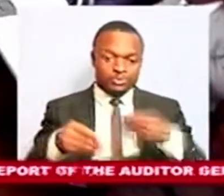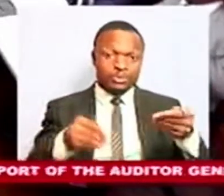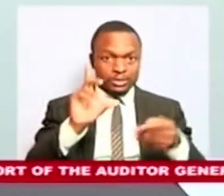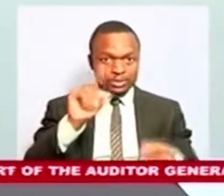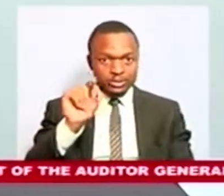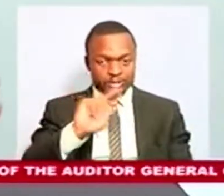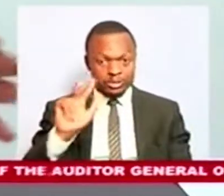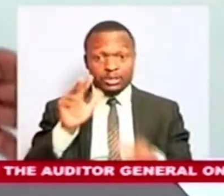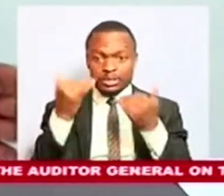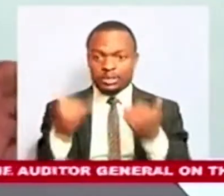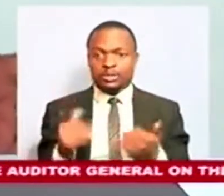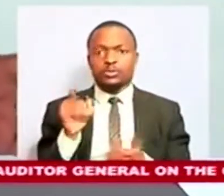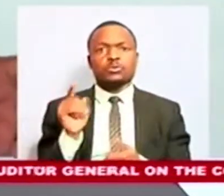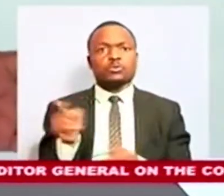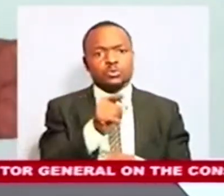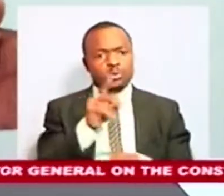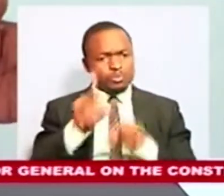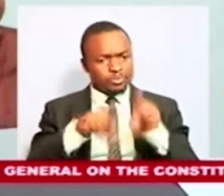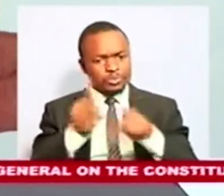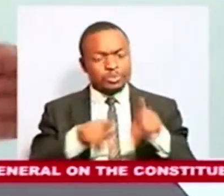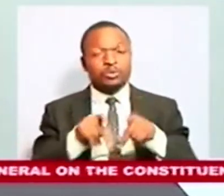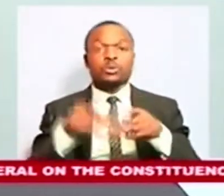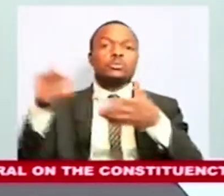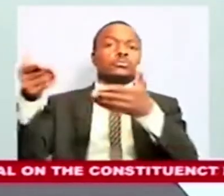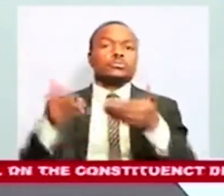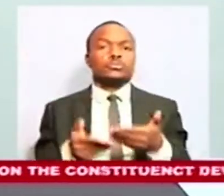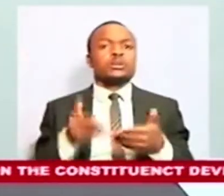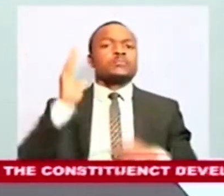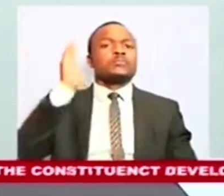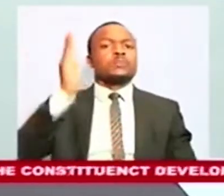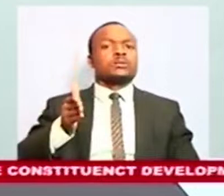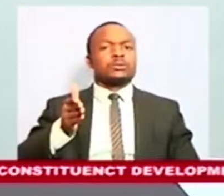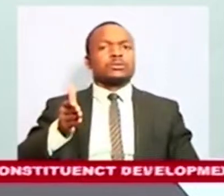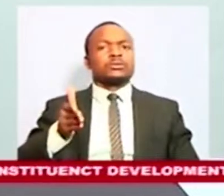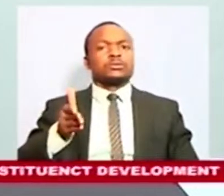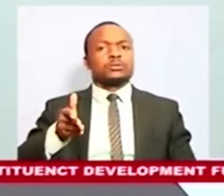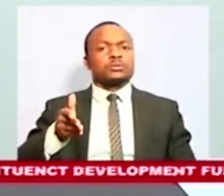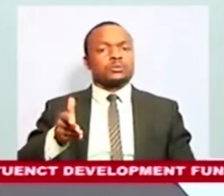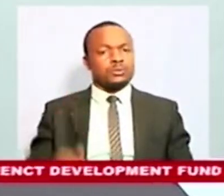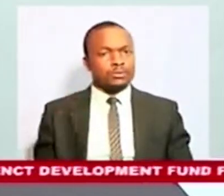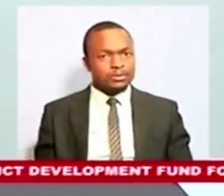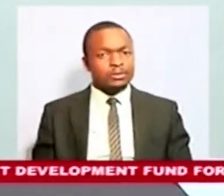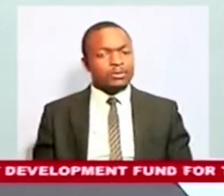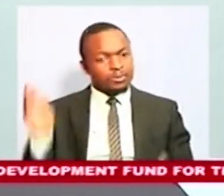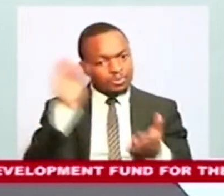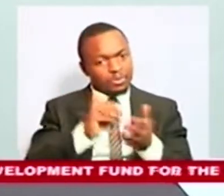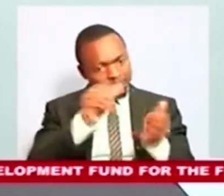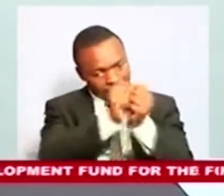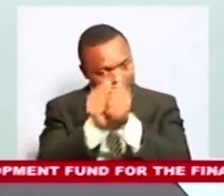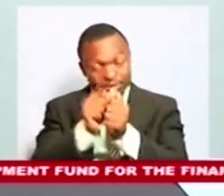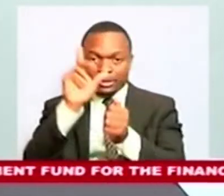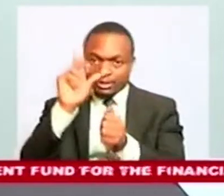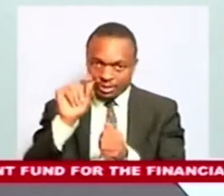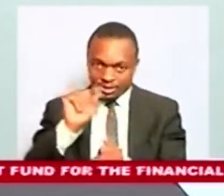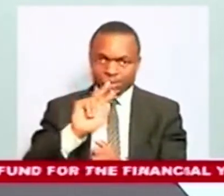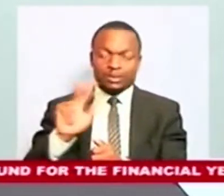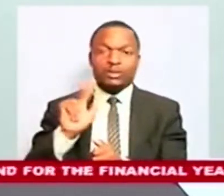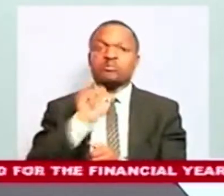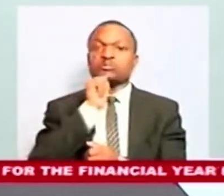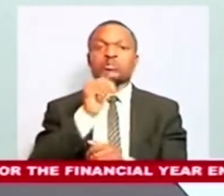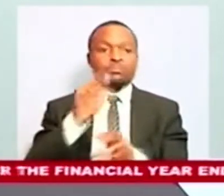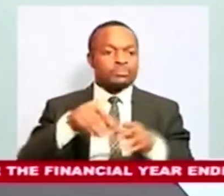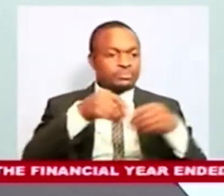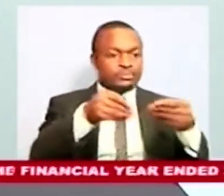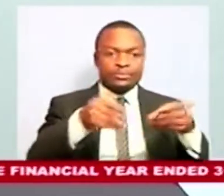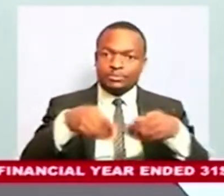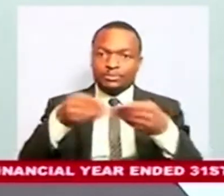2023. Now you people, you bring it forward, you put it together to 2023, and you haven't given